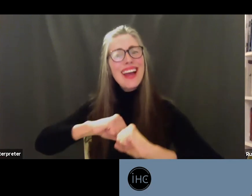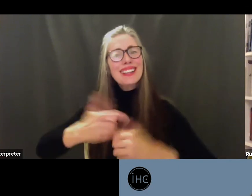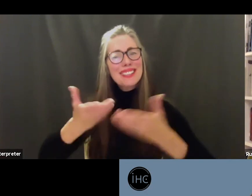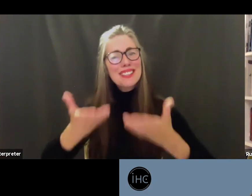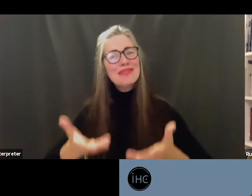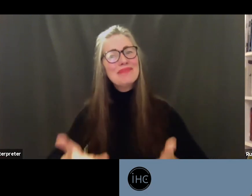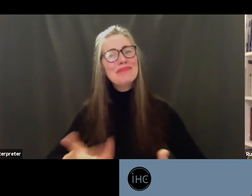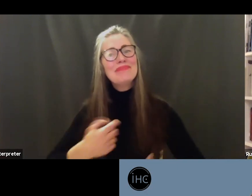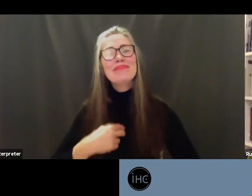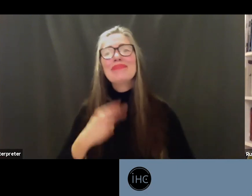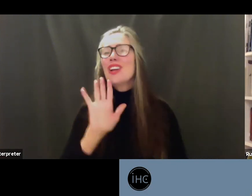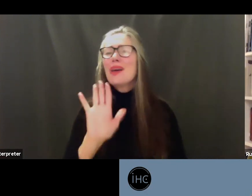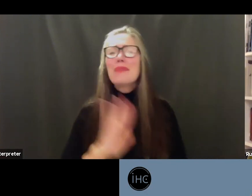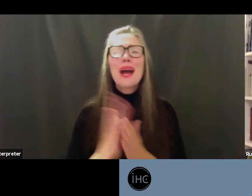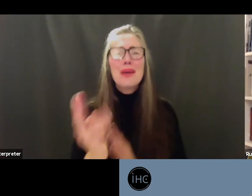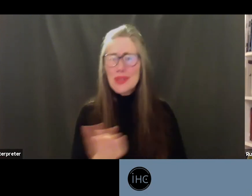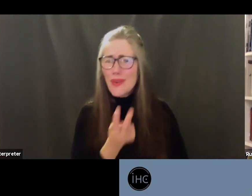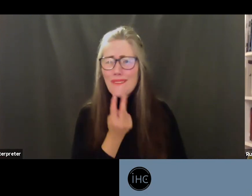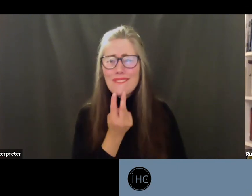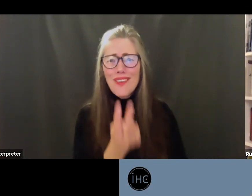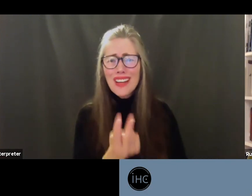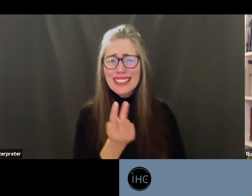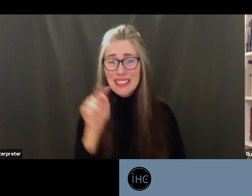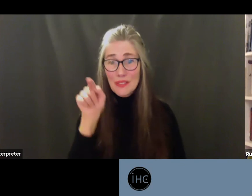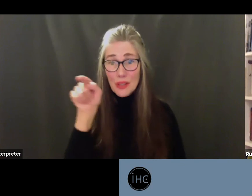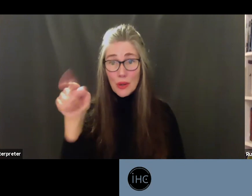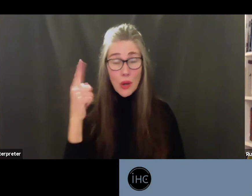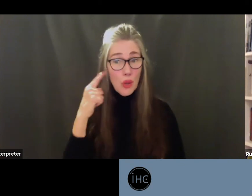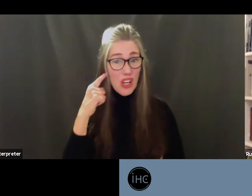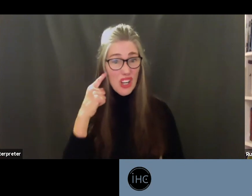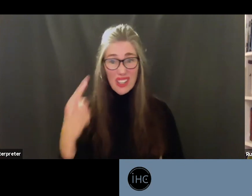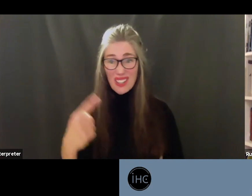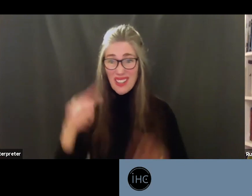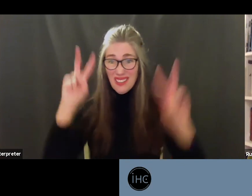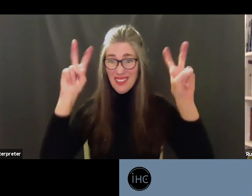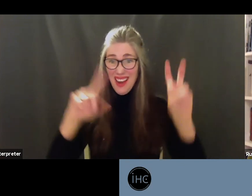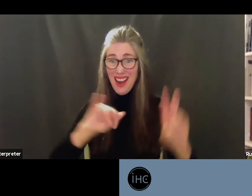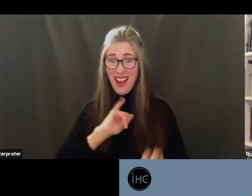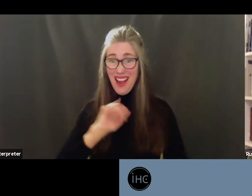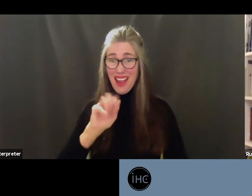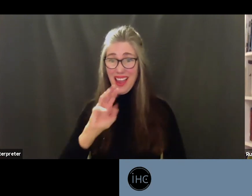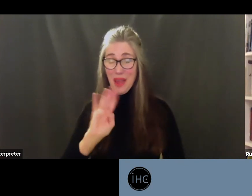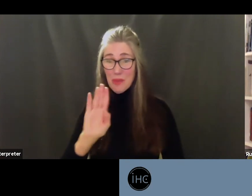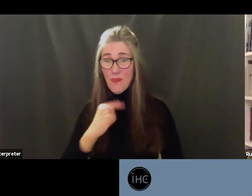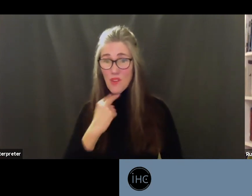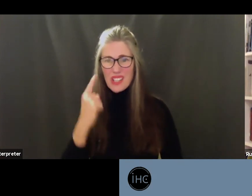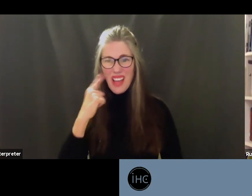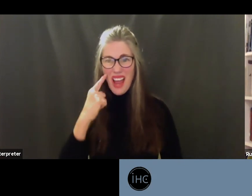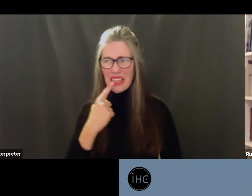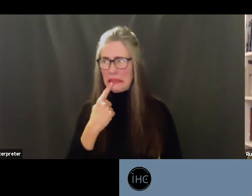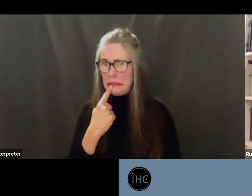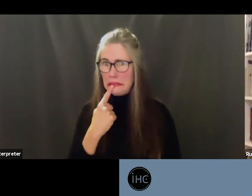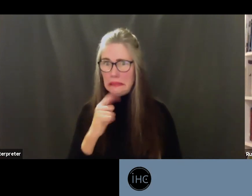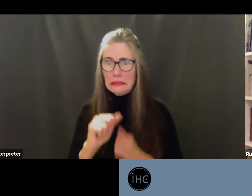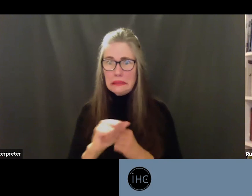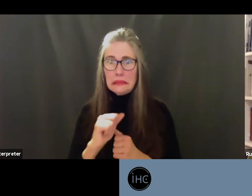your voice. I mean, when I heard I am your voice, I thought this is really bad. I'm going to